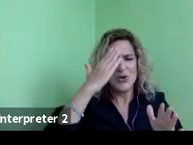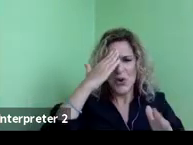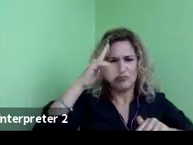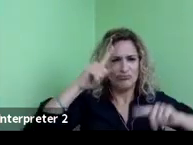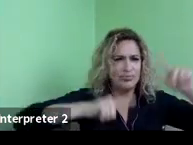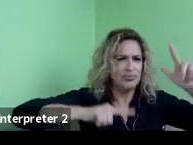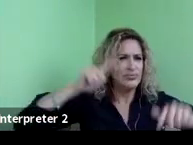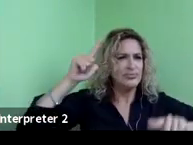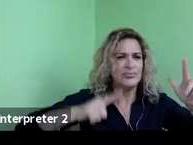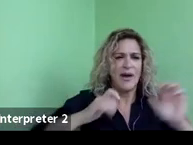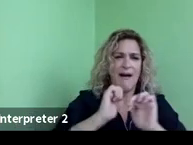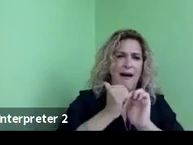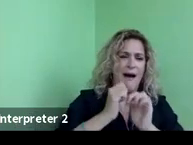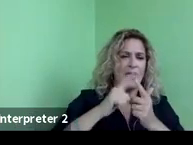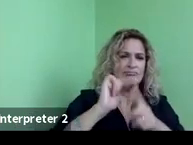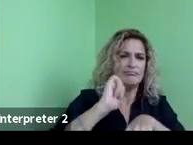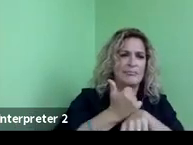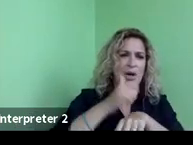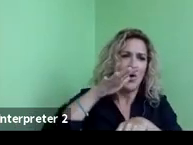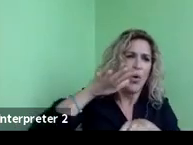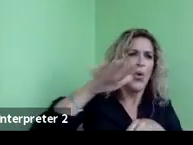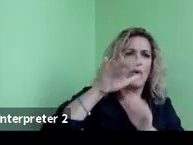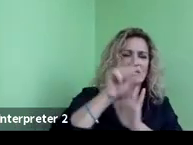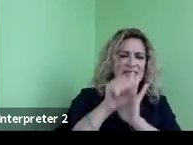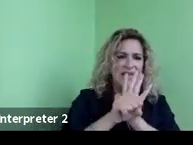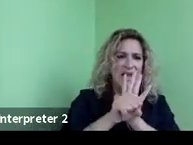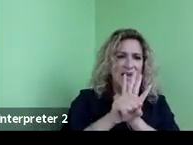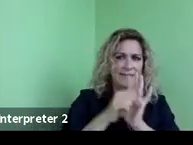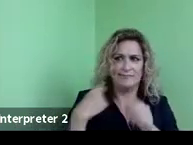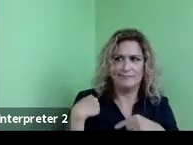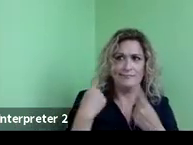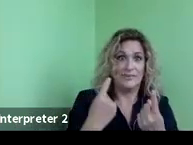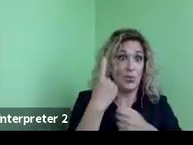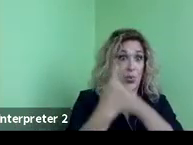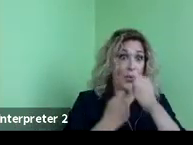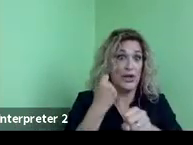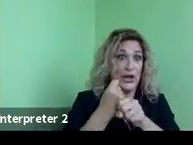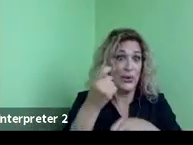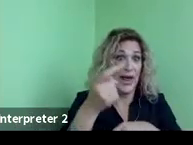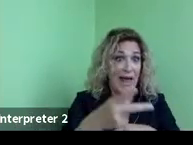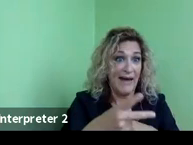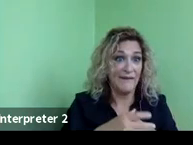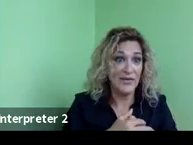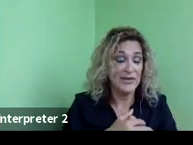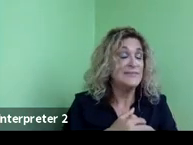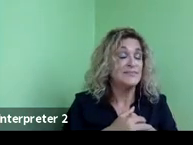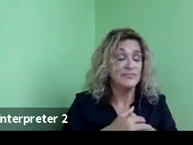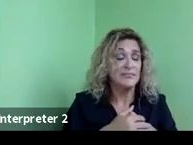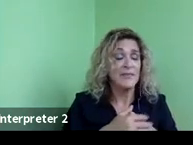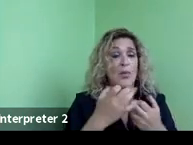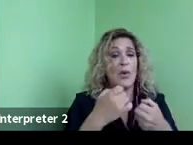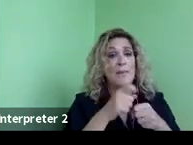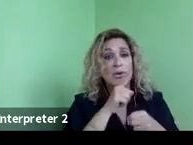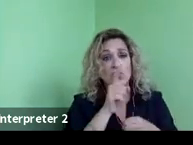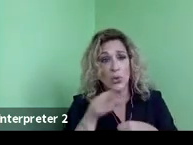is being implemented across the state, even a whole year and a half later. And we just want to make sure that you